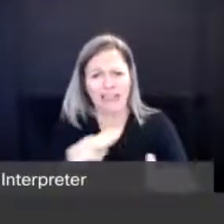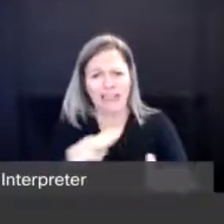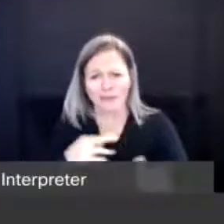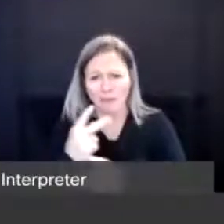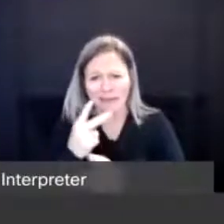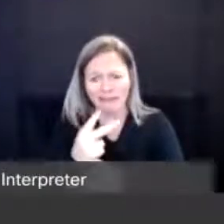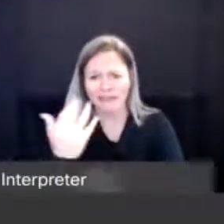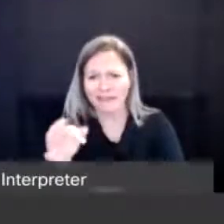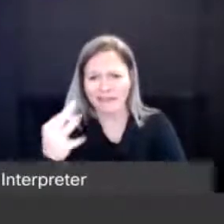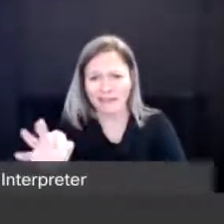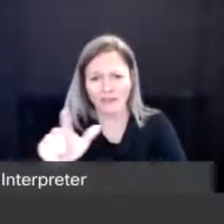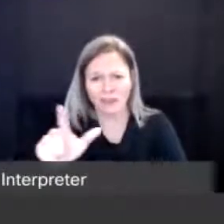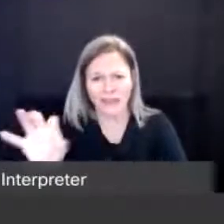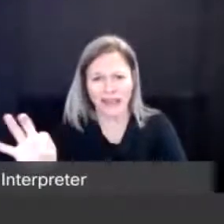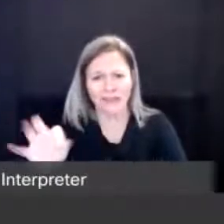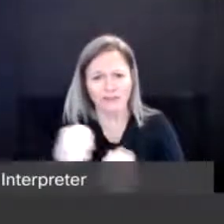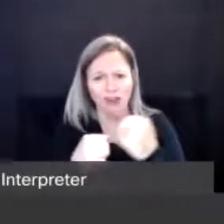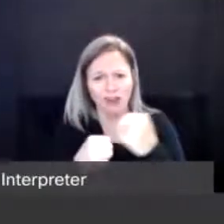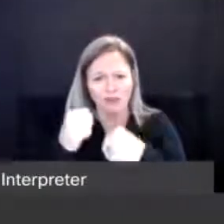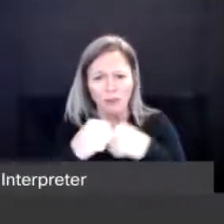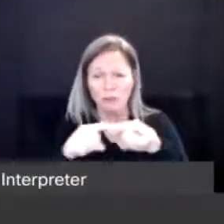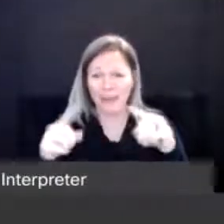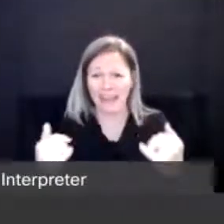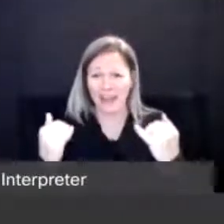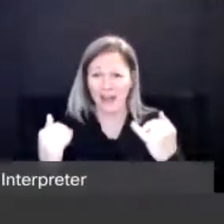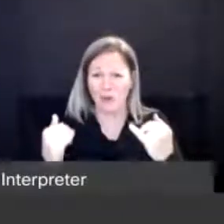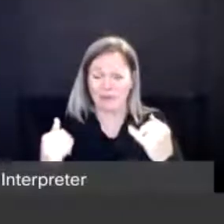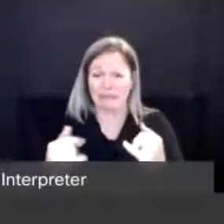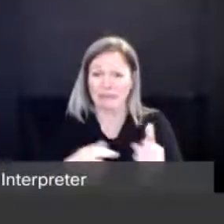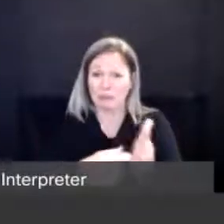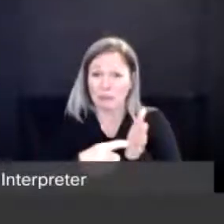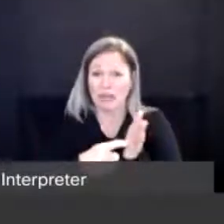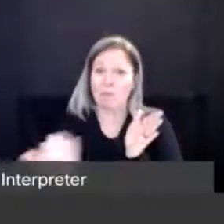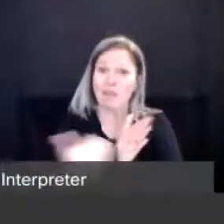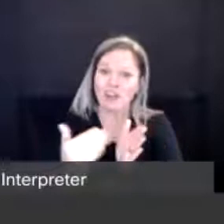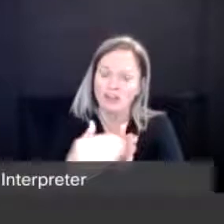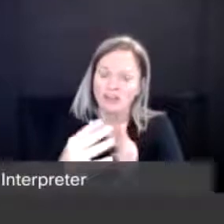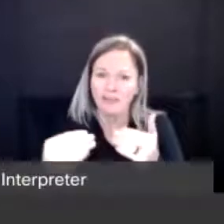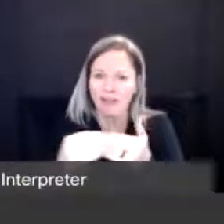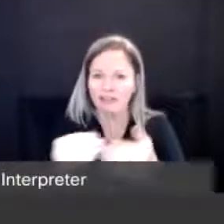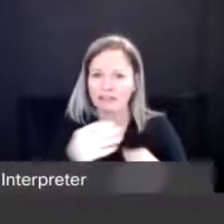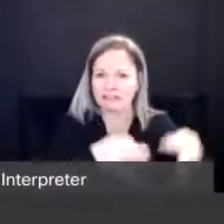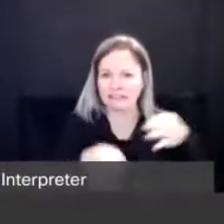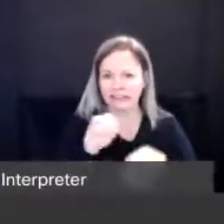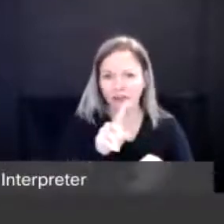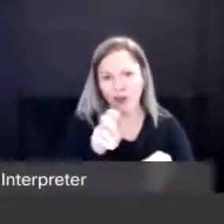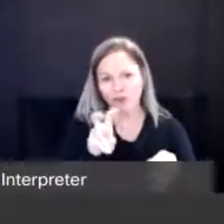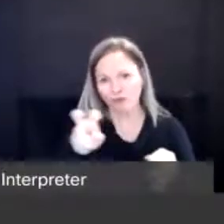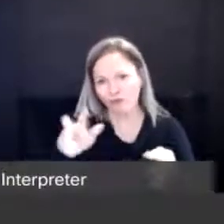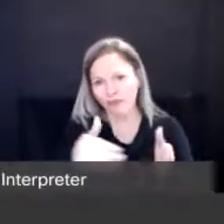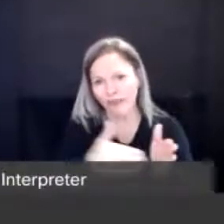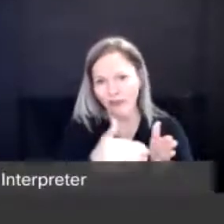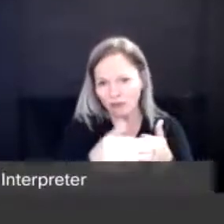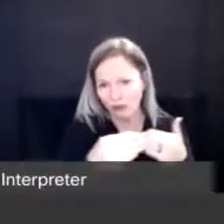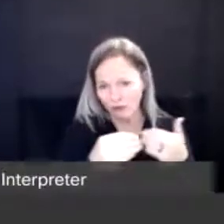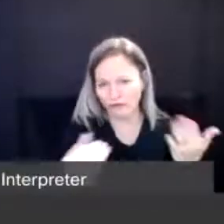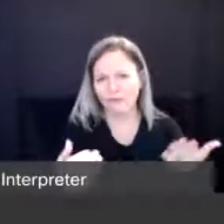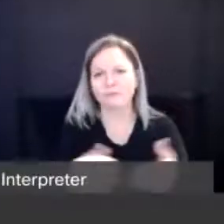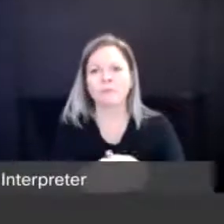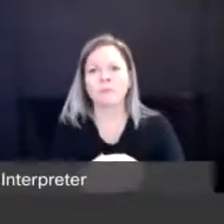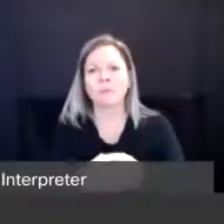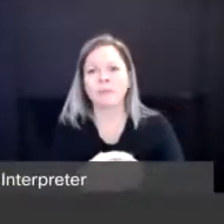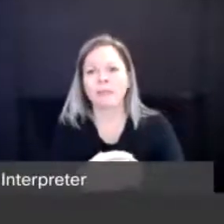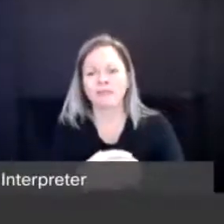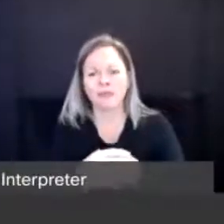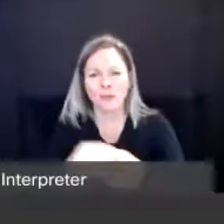take millions of dollars rather than hundreds of thousands of dollars to bring it up to snuff. And so to speak,